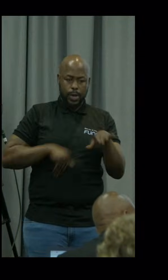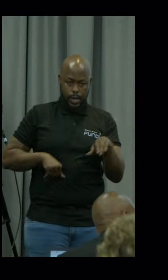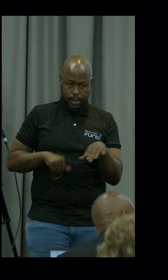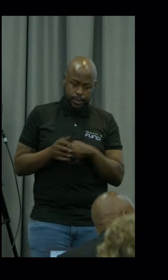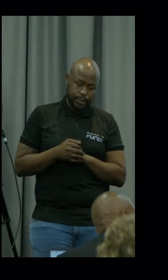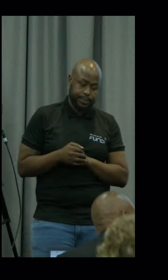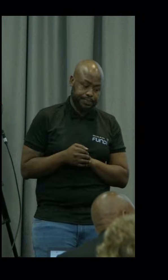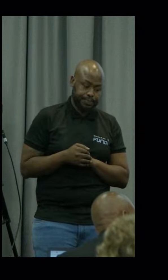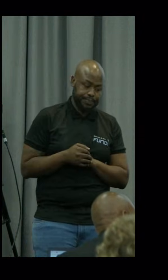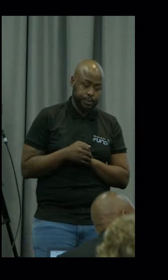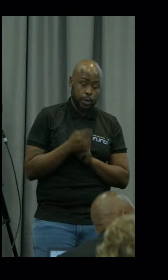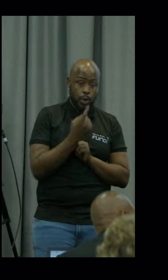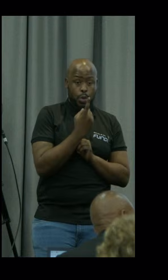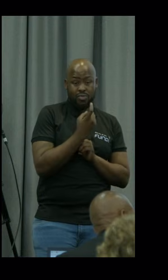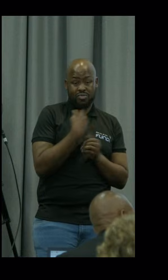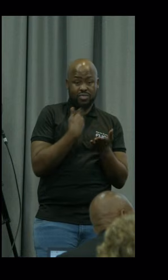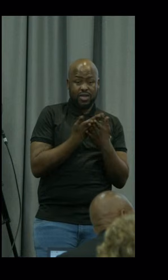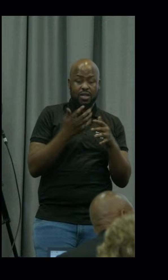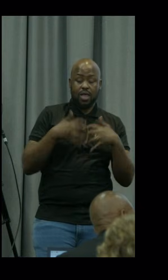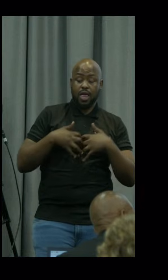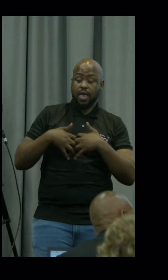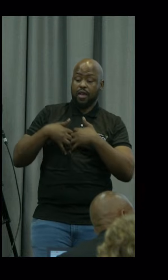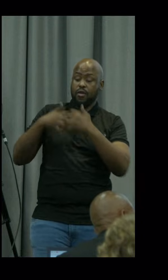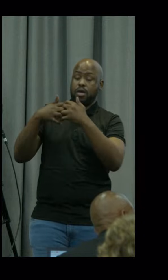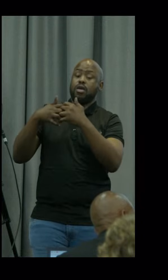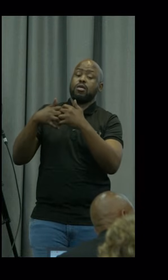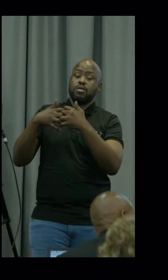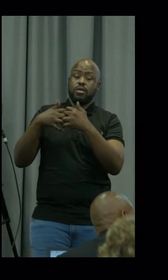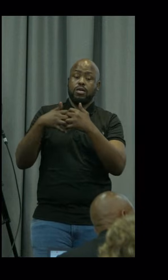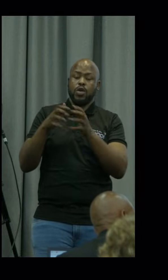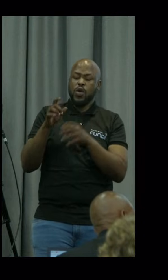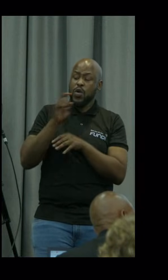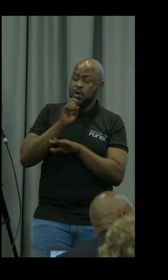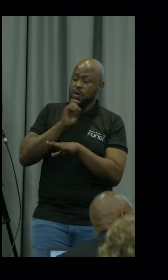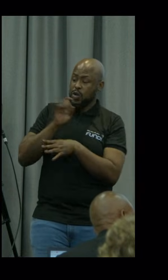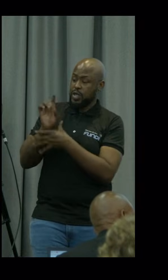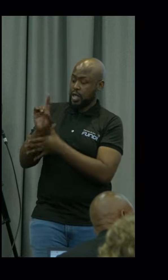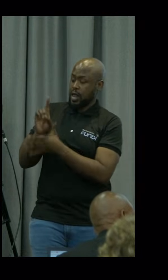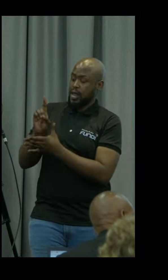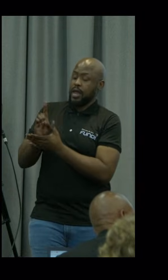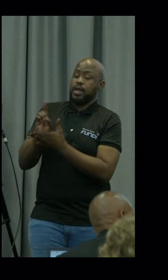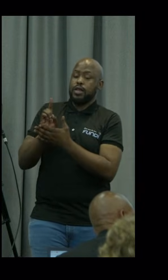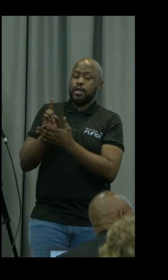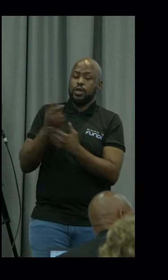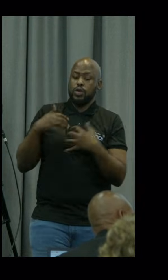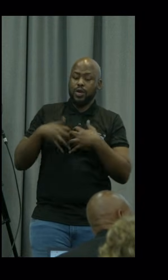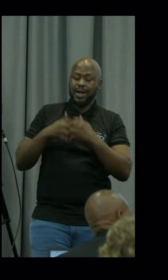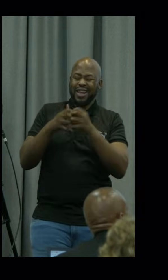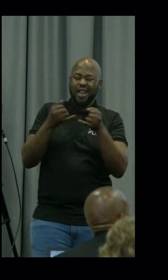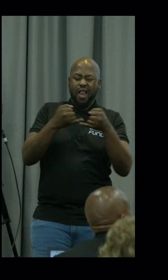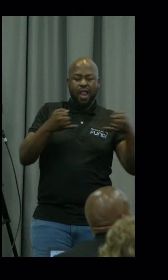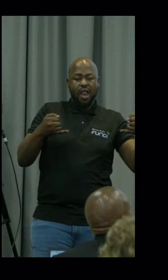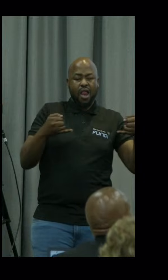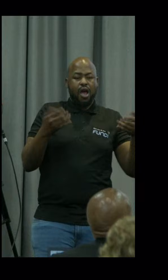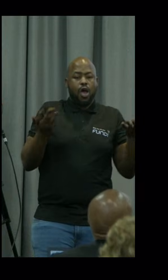can kind of use the data to kind of draw lines, draw boundaries, where you say that, look,